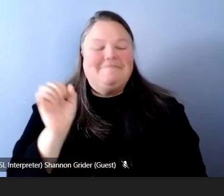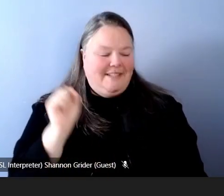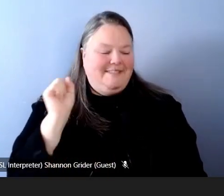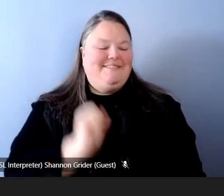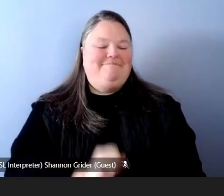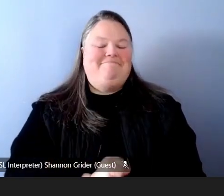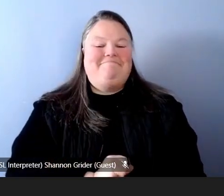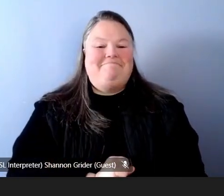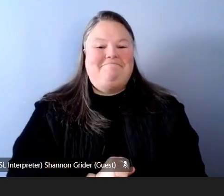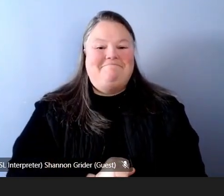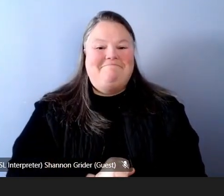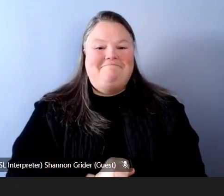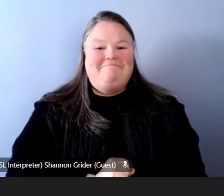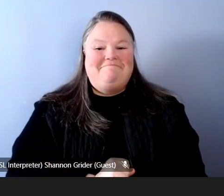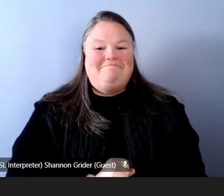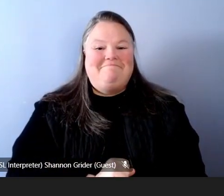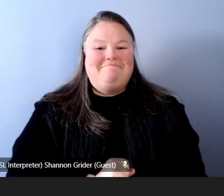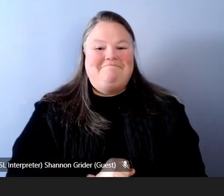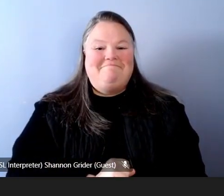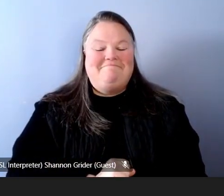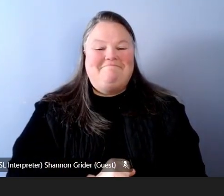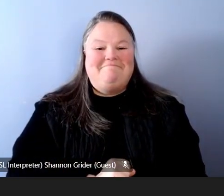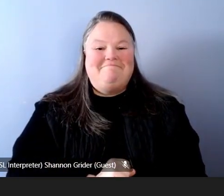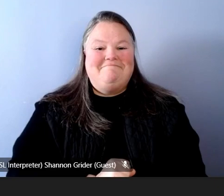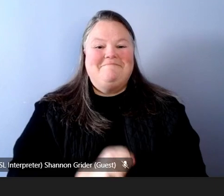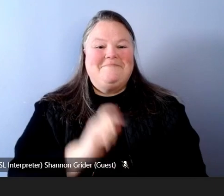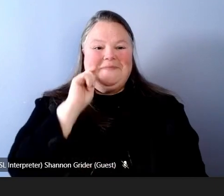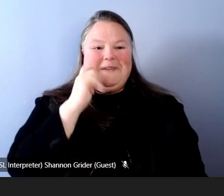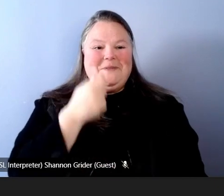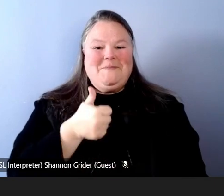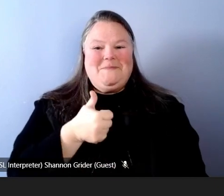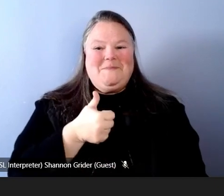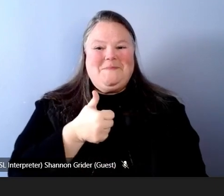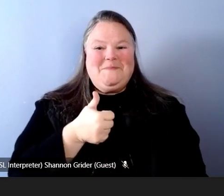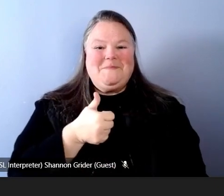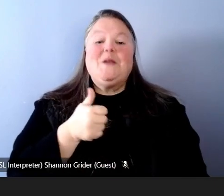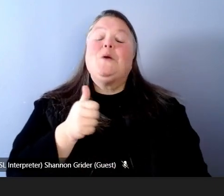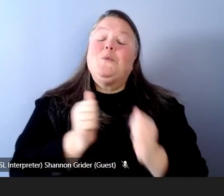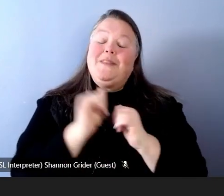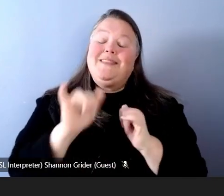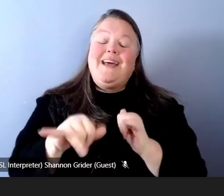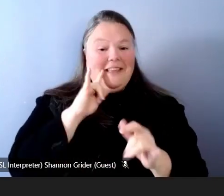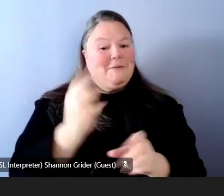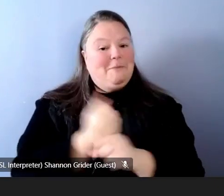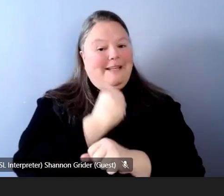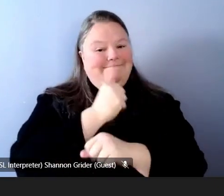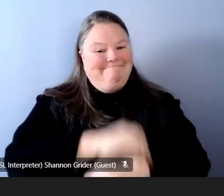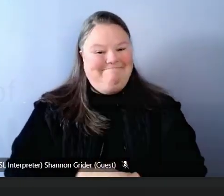Yes. Cool. Well, that was a win.